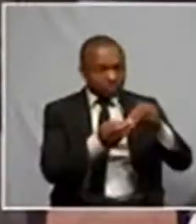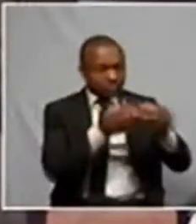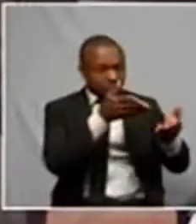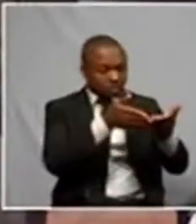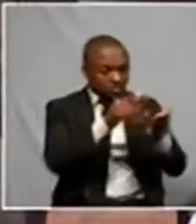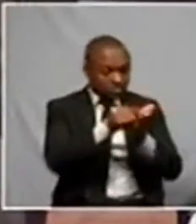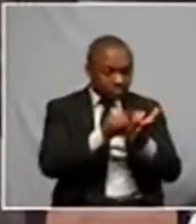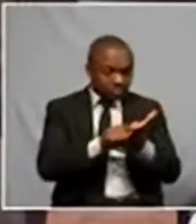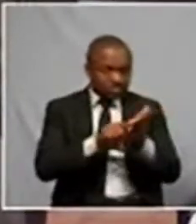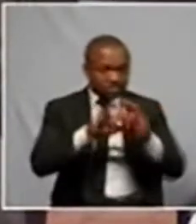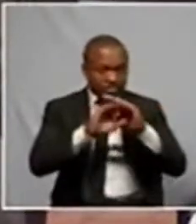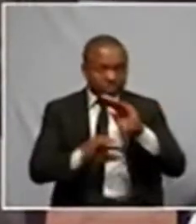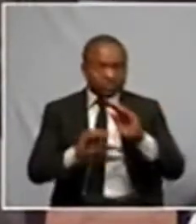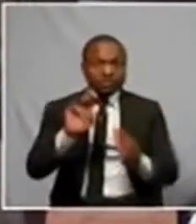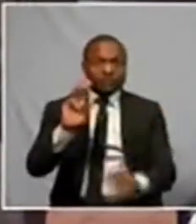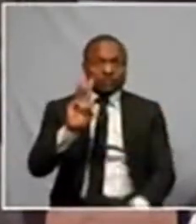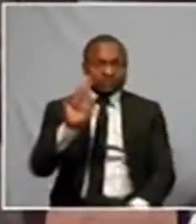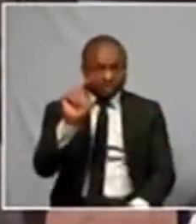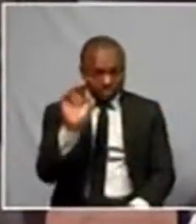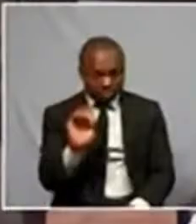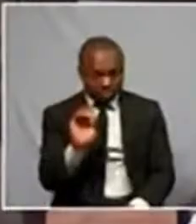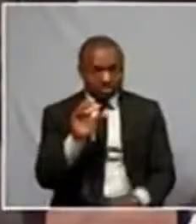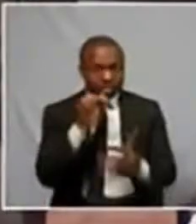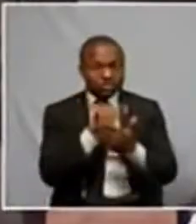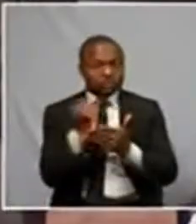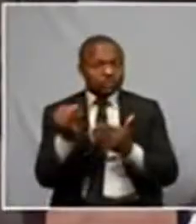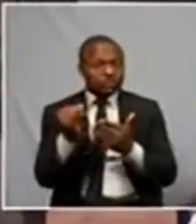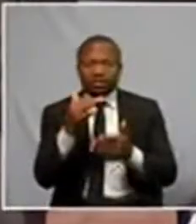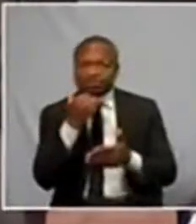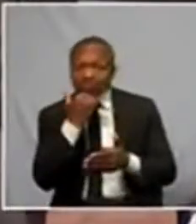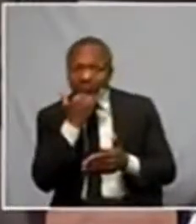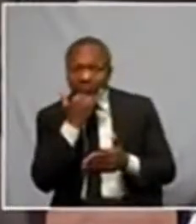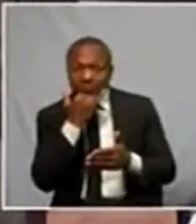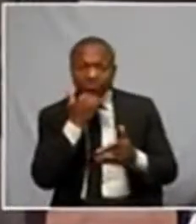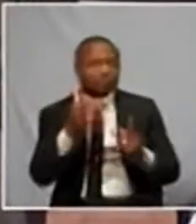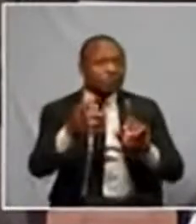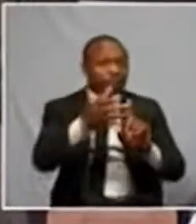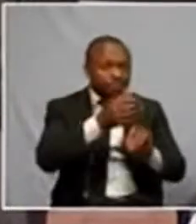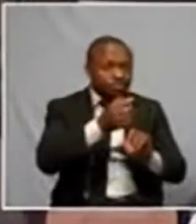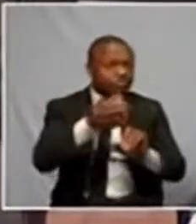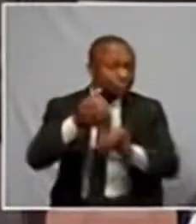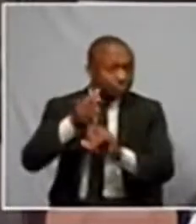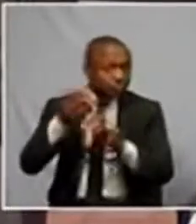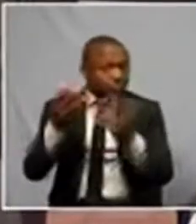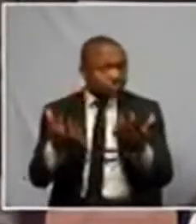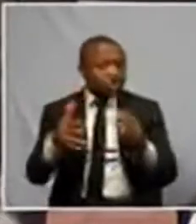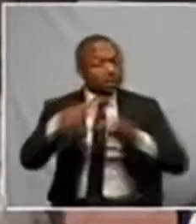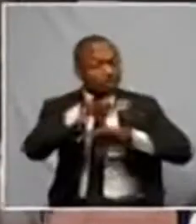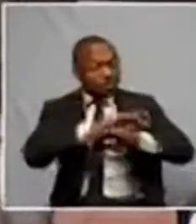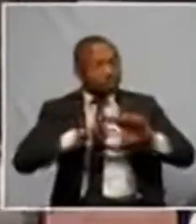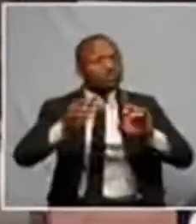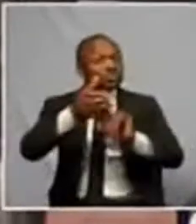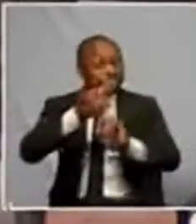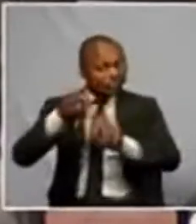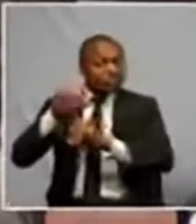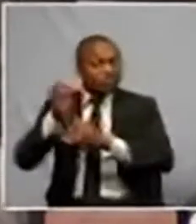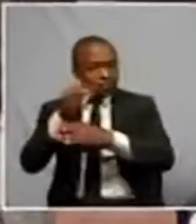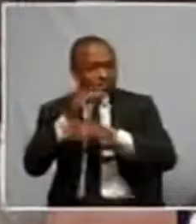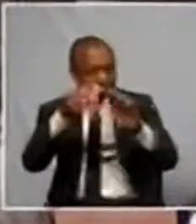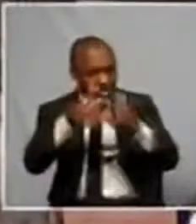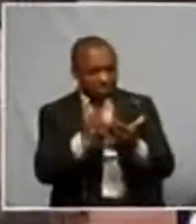World Trade Organization? There's the issue of illegal fishing or overfishing, and then now how does this World